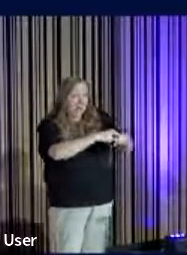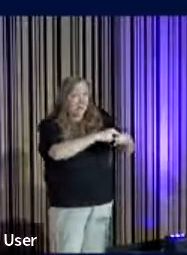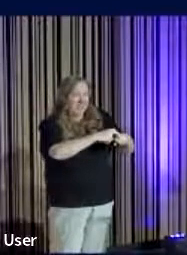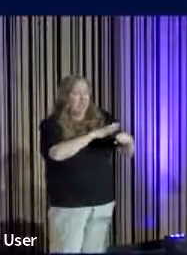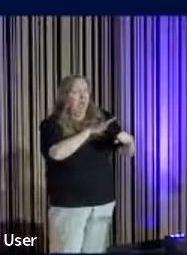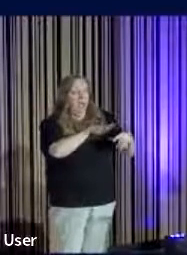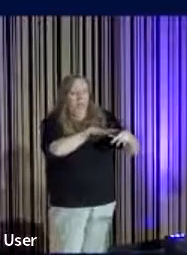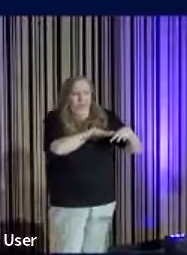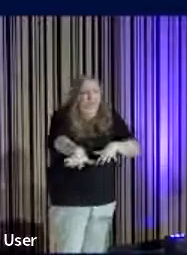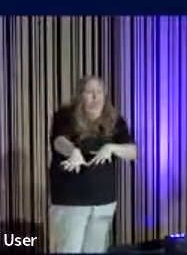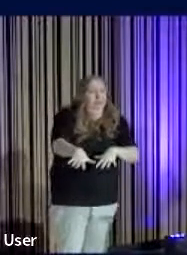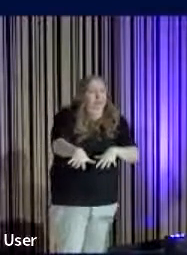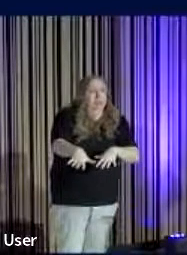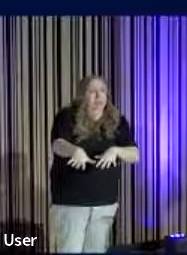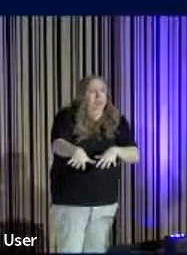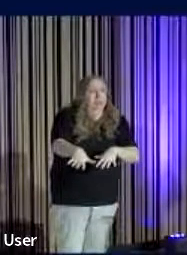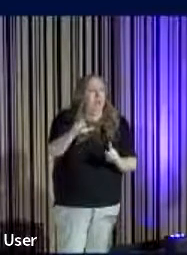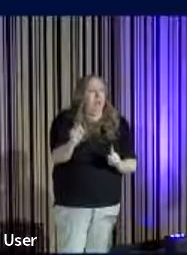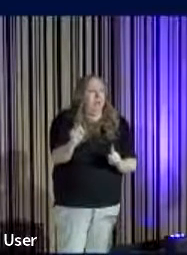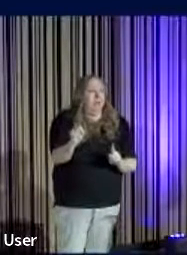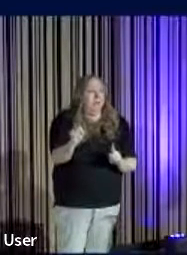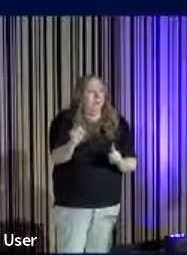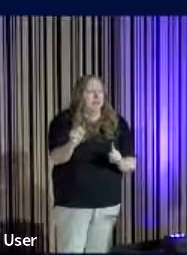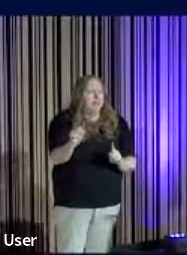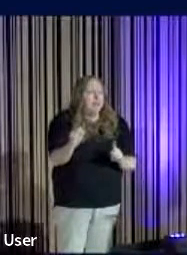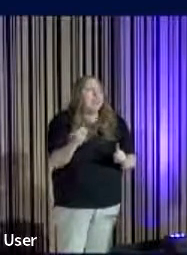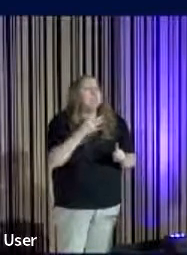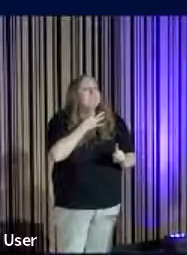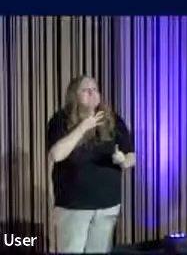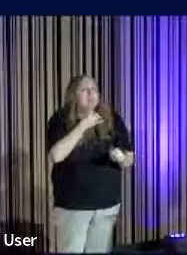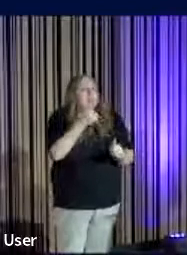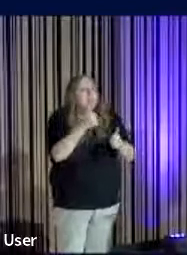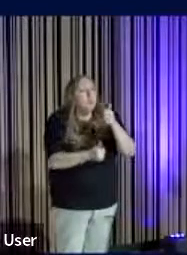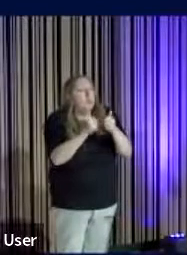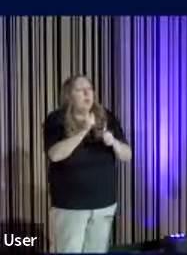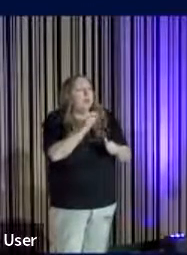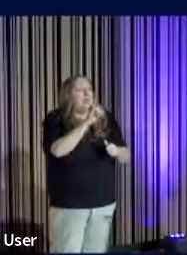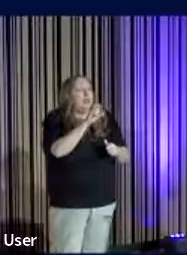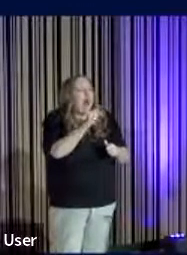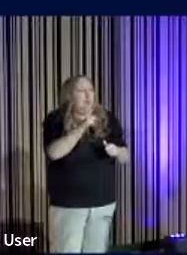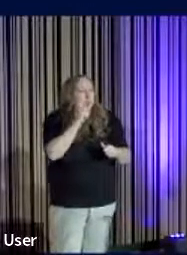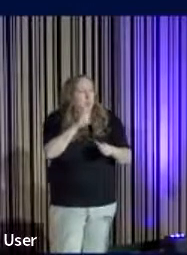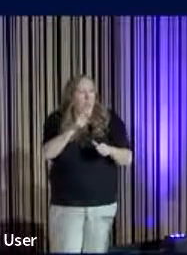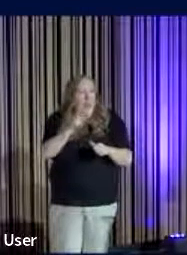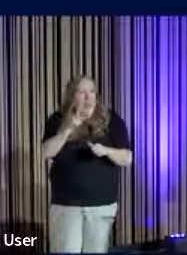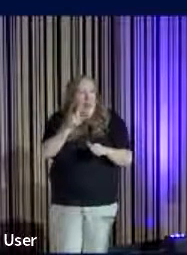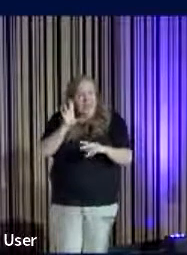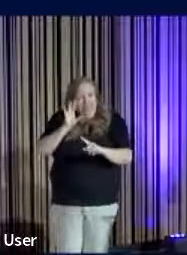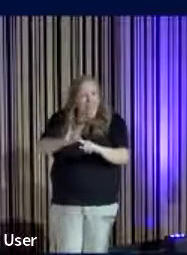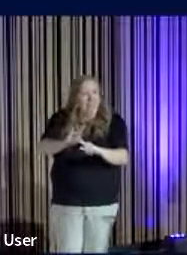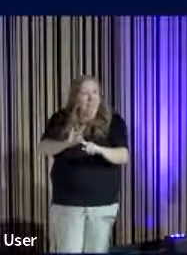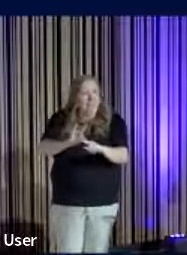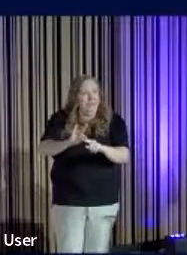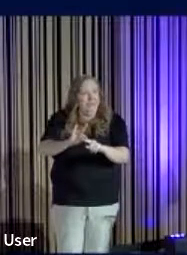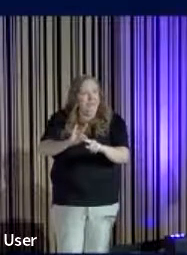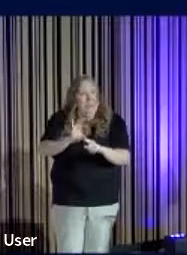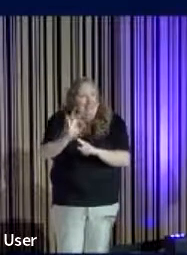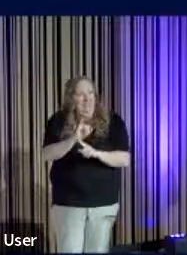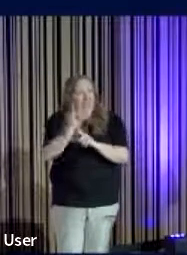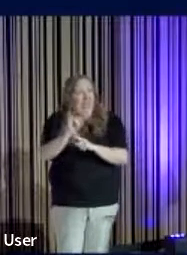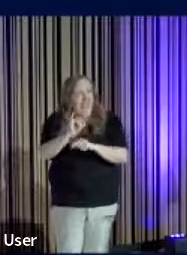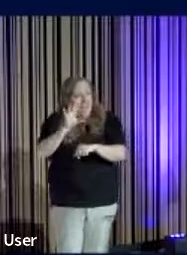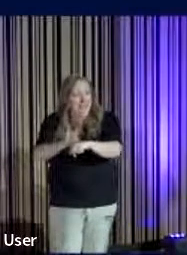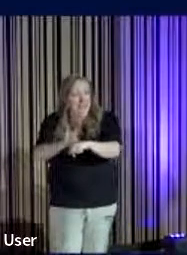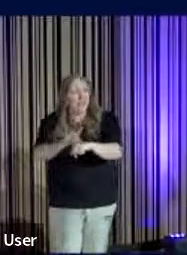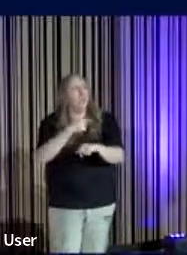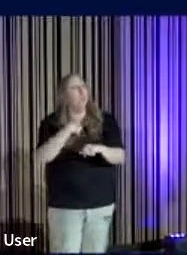with that because I wanted to know which of those dots infected the larger dots and what are their stories. And so we developed genomic tools